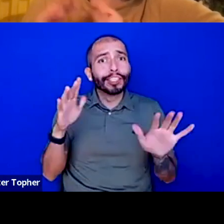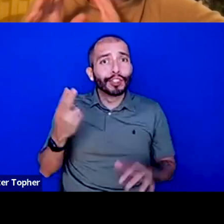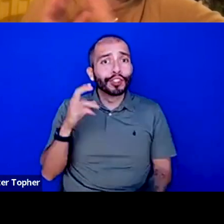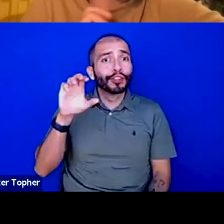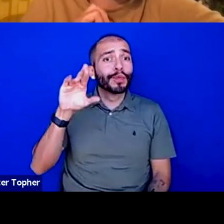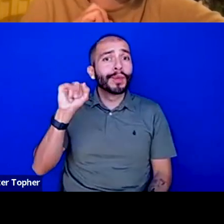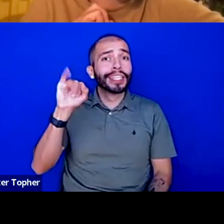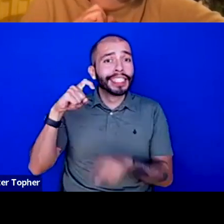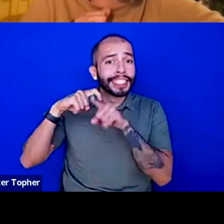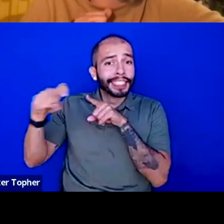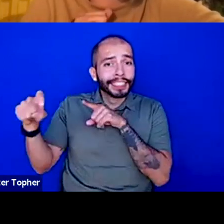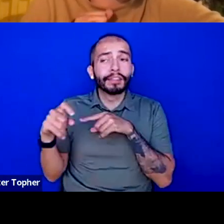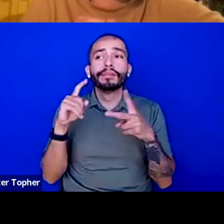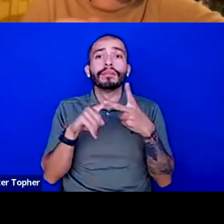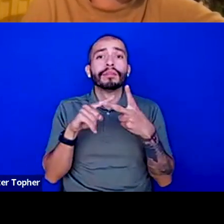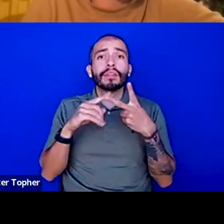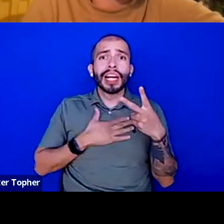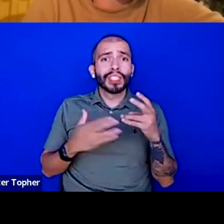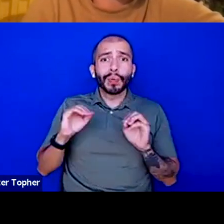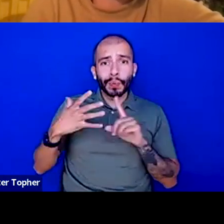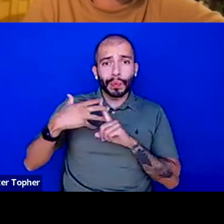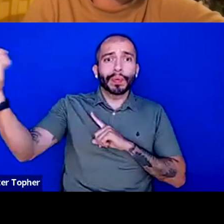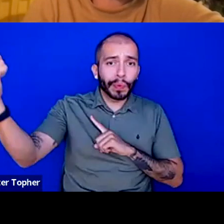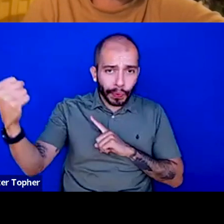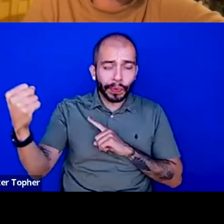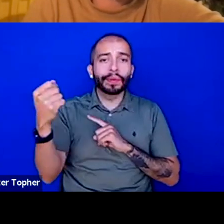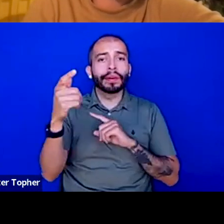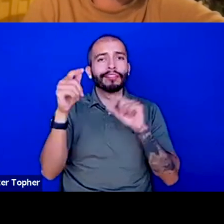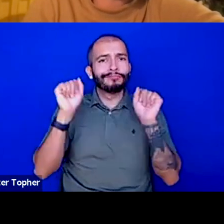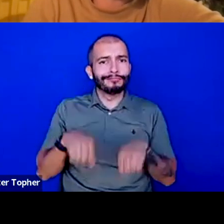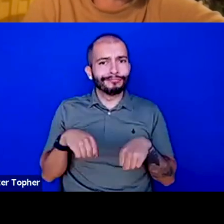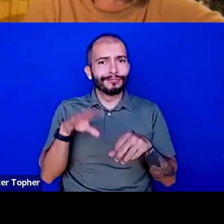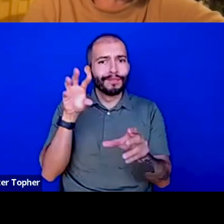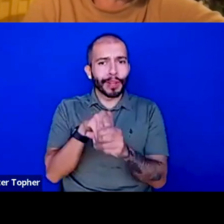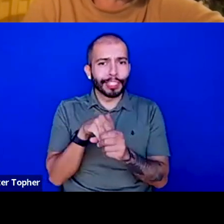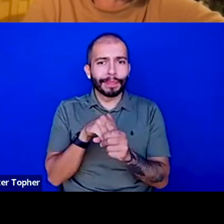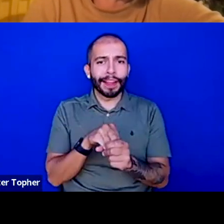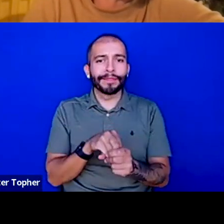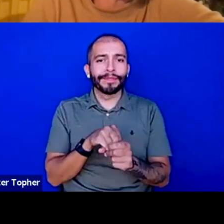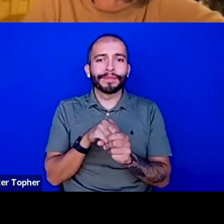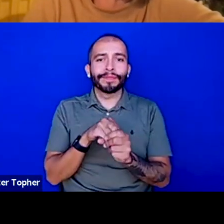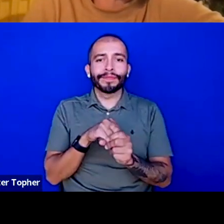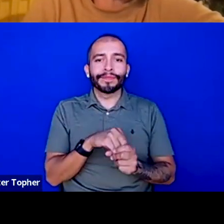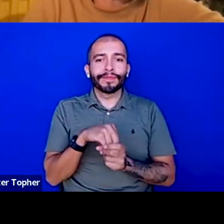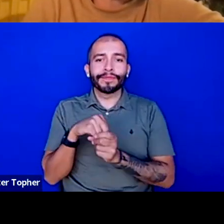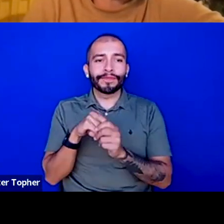my contact information so people can get in touch. So thank you so much. Thank you, Yana.